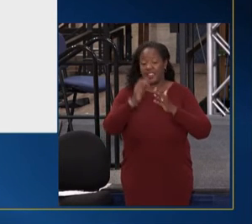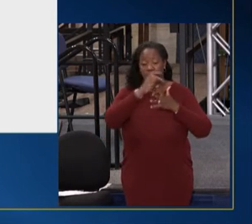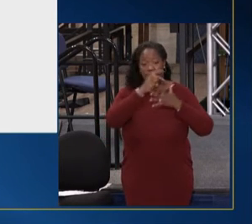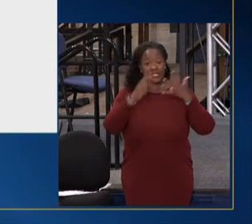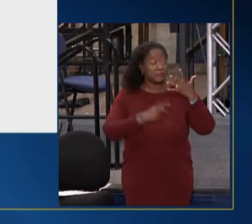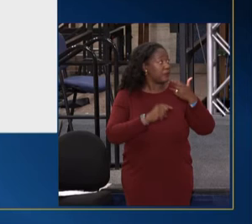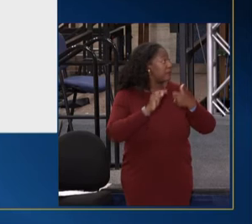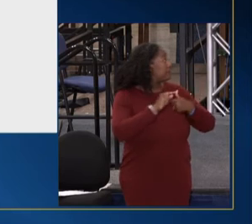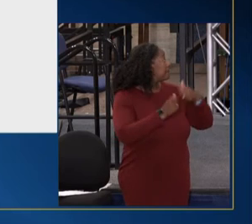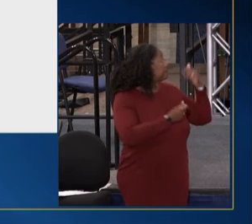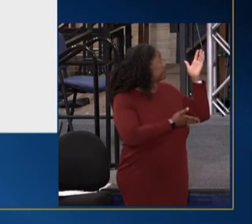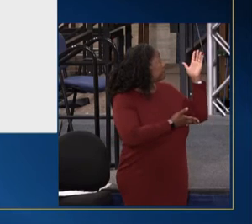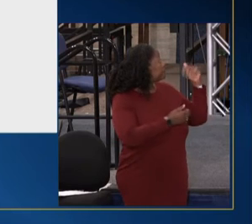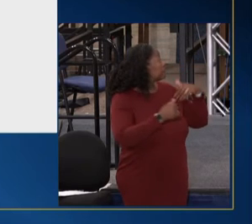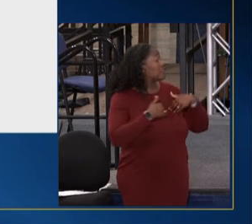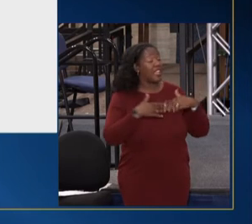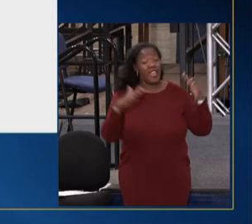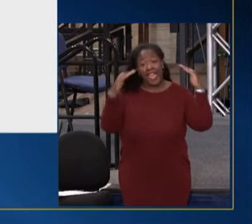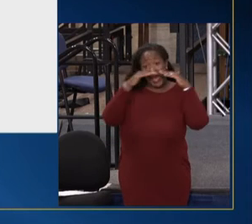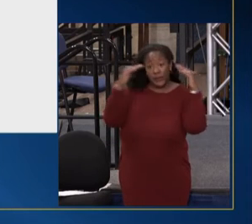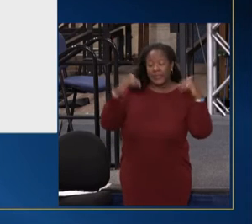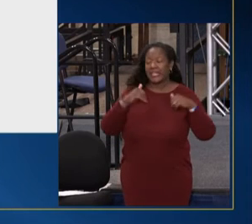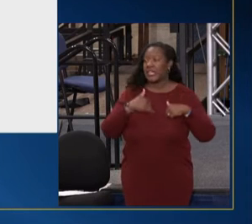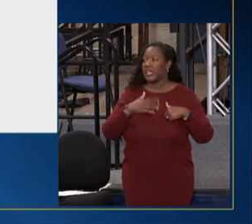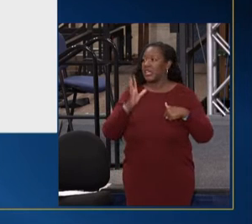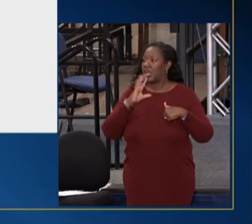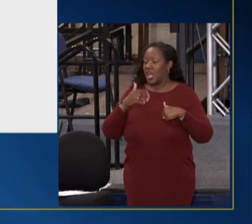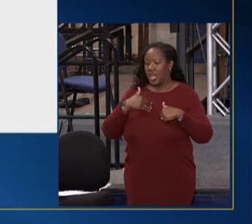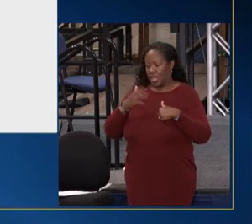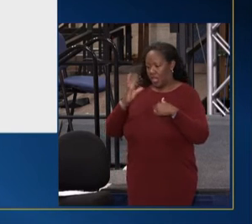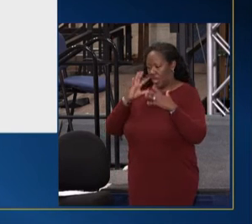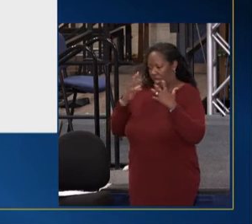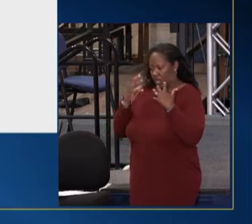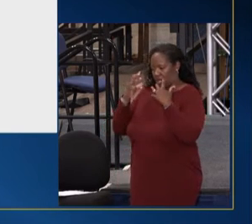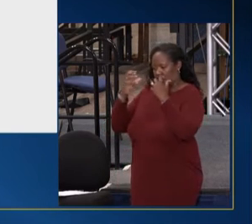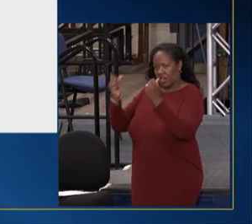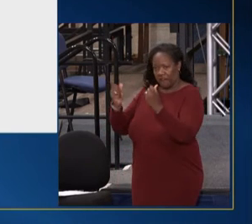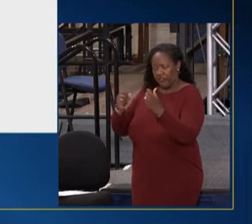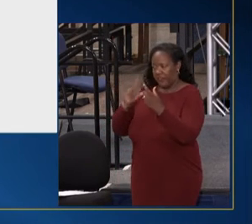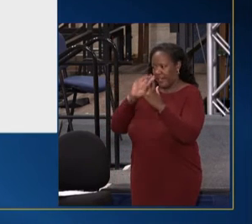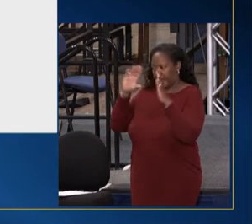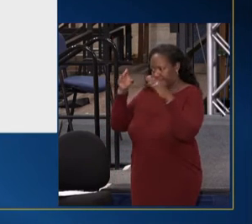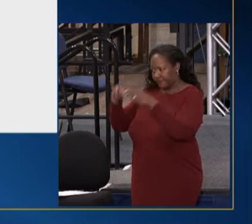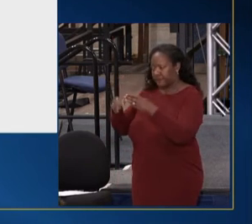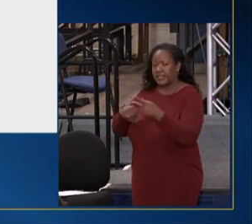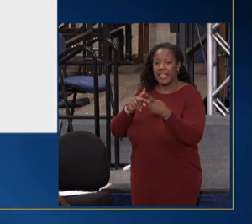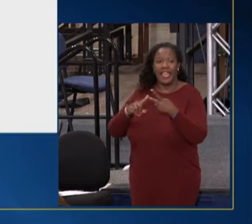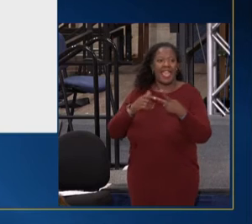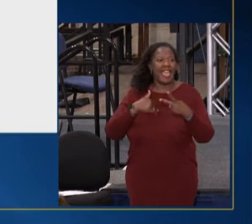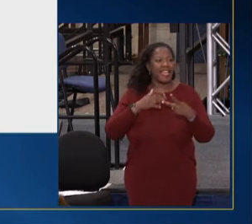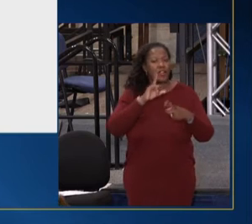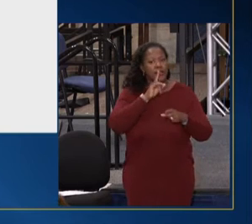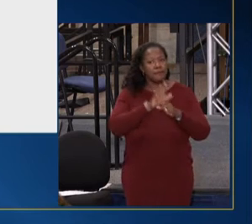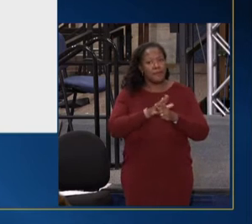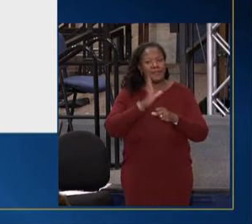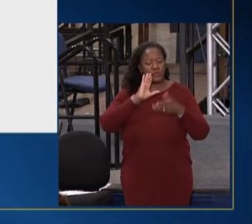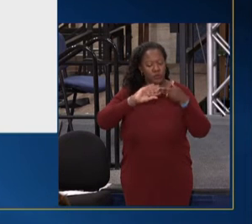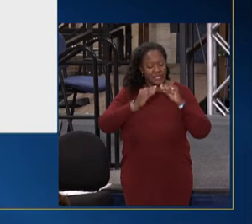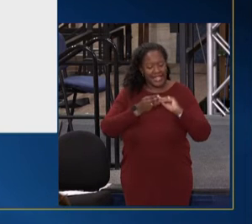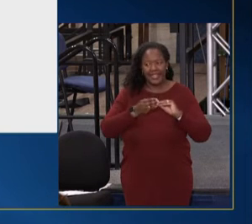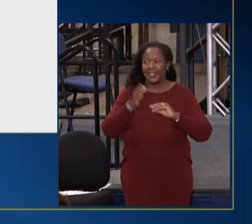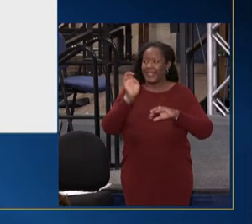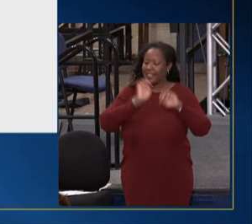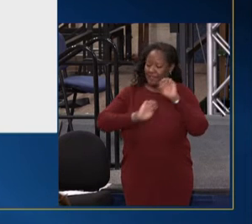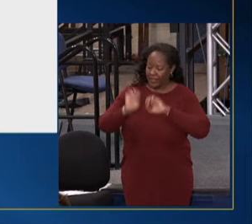trauma-informed approaches, recovery, and last but not least, our commitment to data and evaluation and evidence. And so it's important